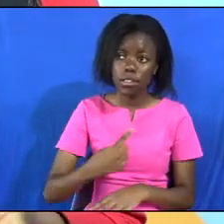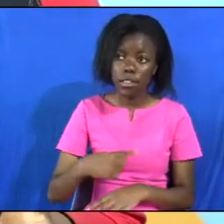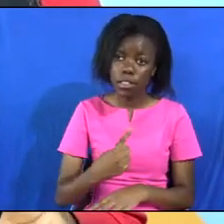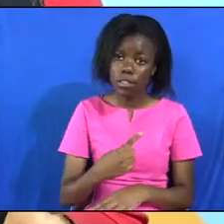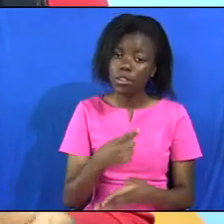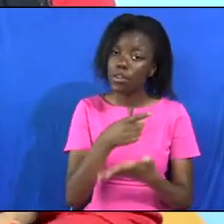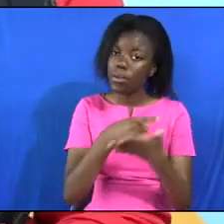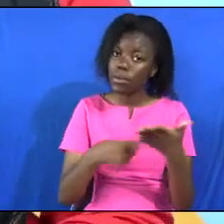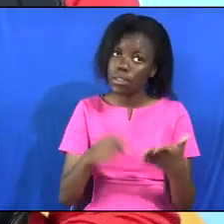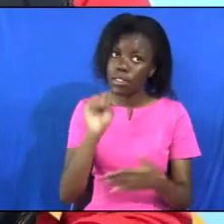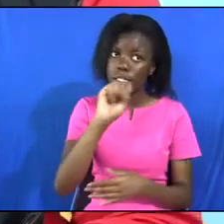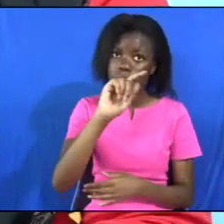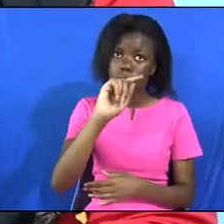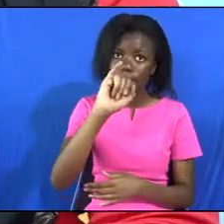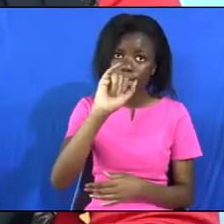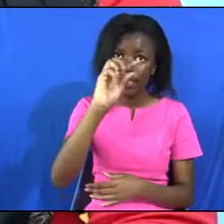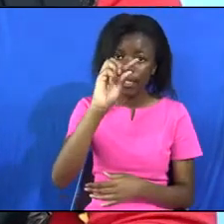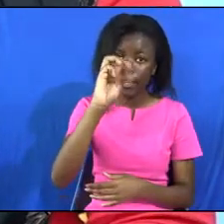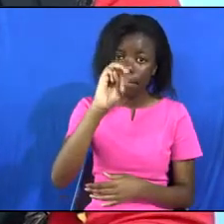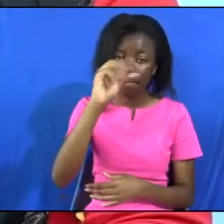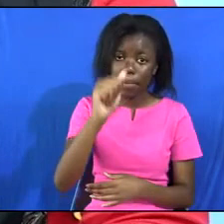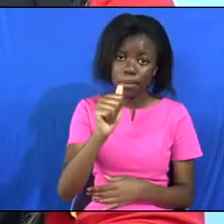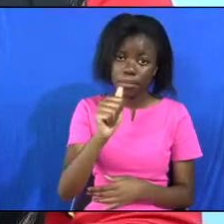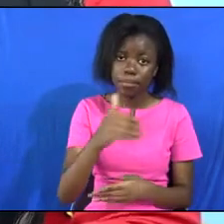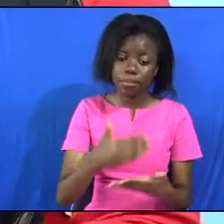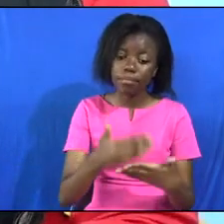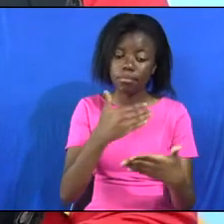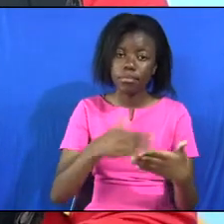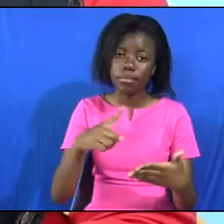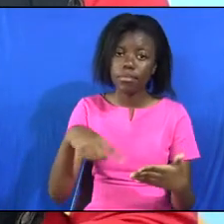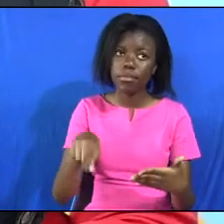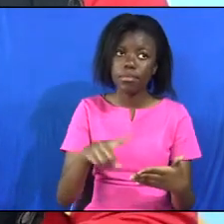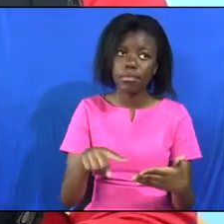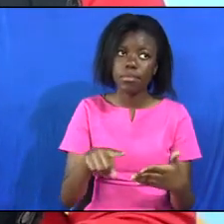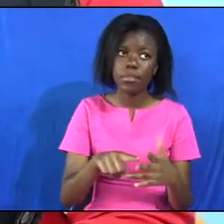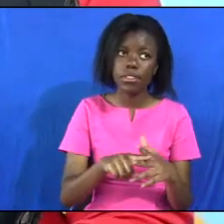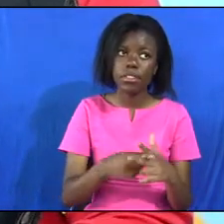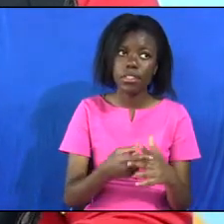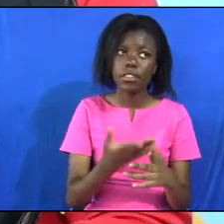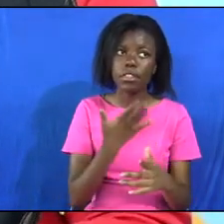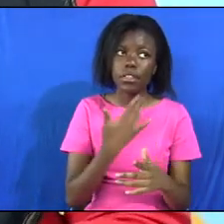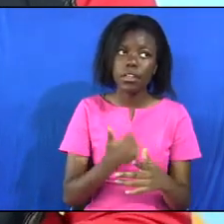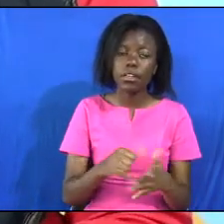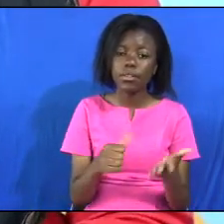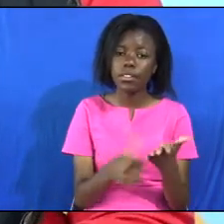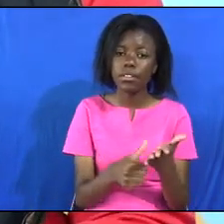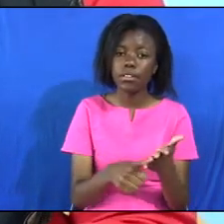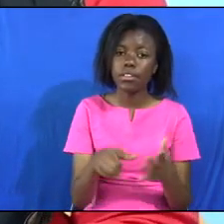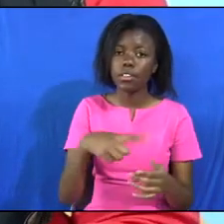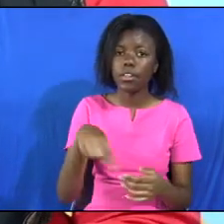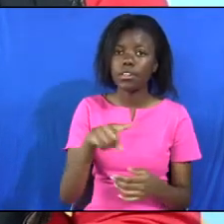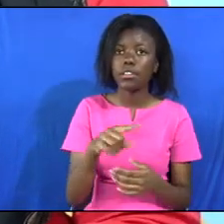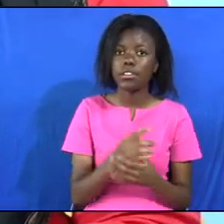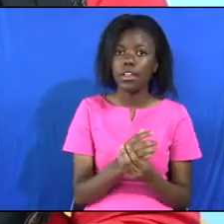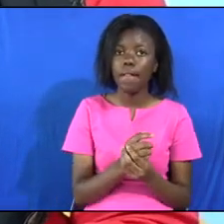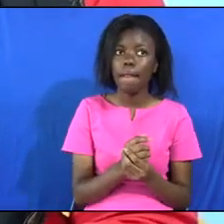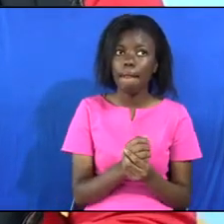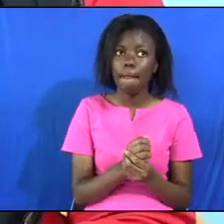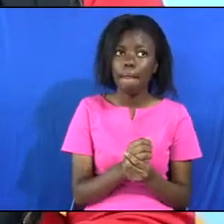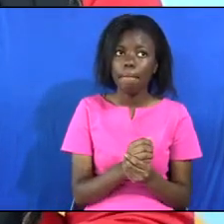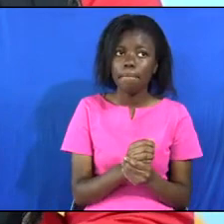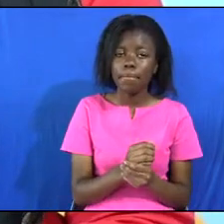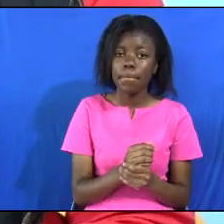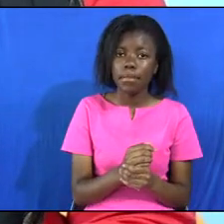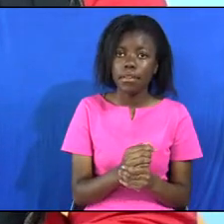to understand what is stigma before we even address how it is affecting us. And stigma is